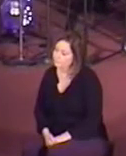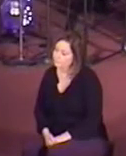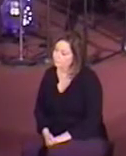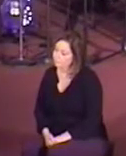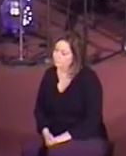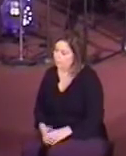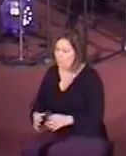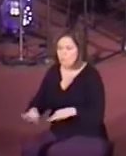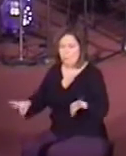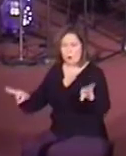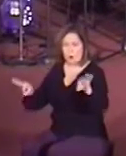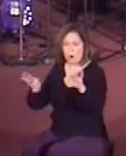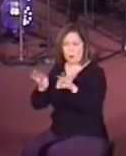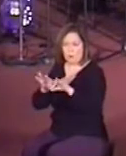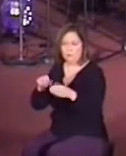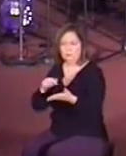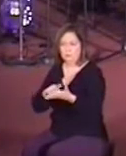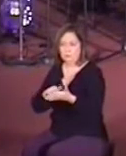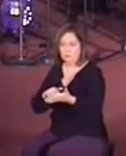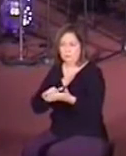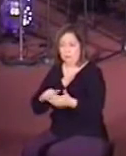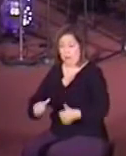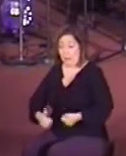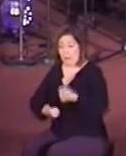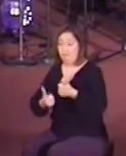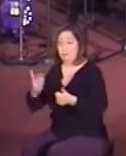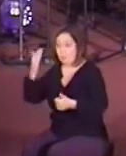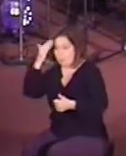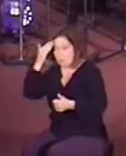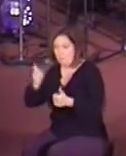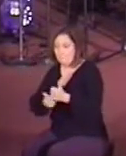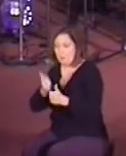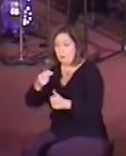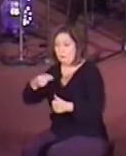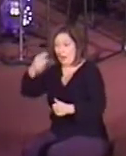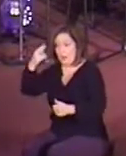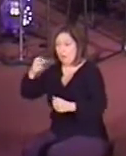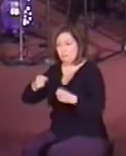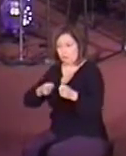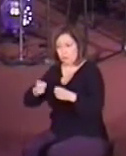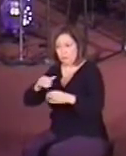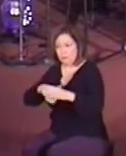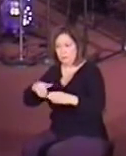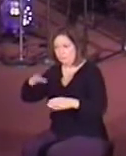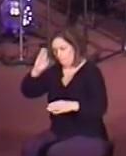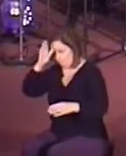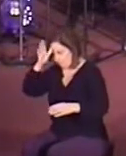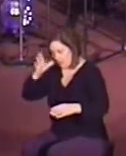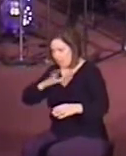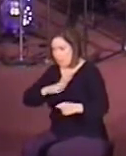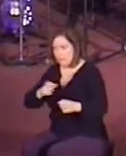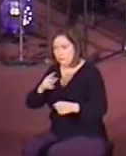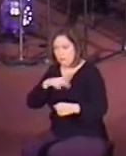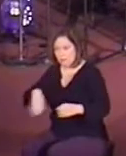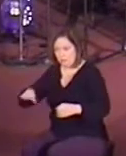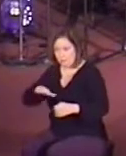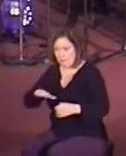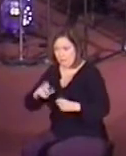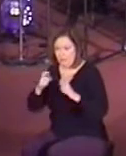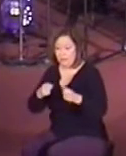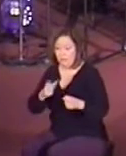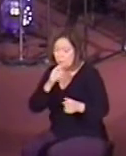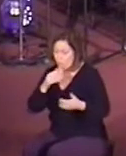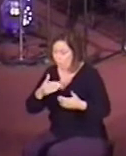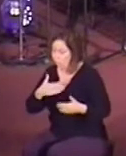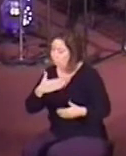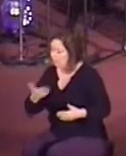this is so important, "that the living may know the Most High rules in the kingdom of men. He gives it to whomever he